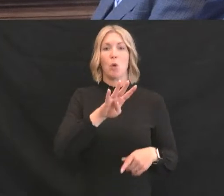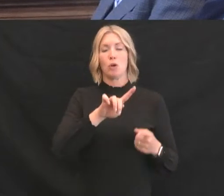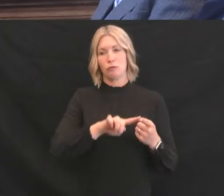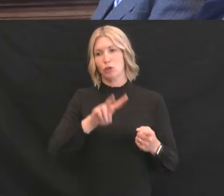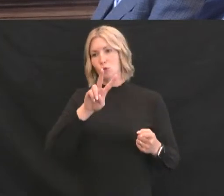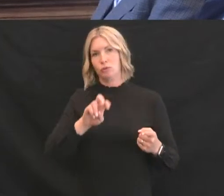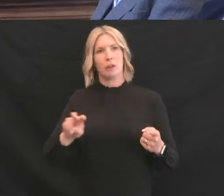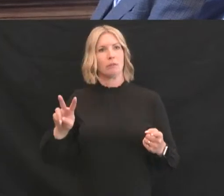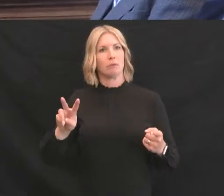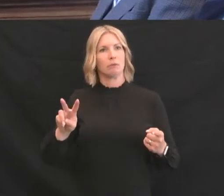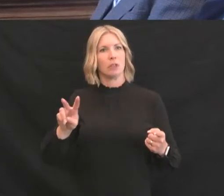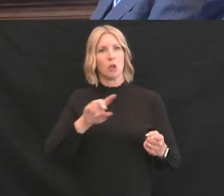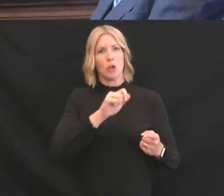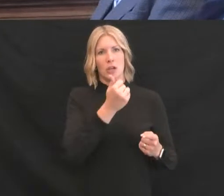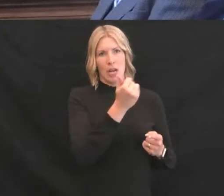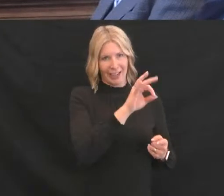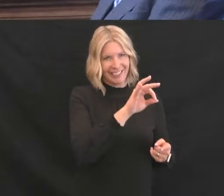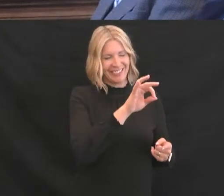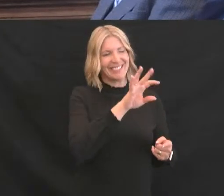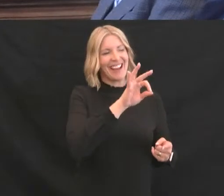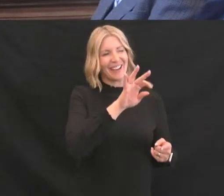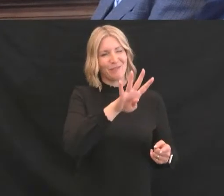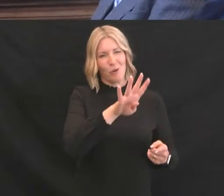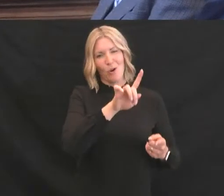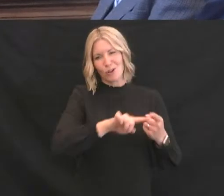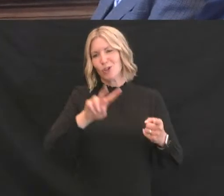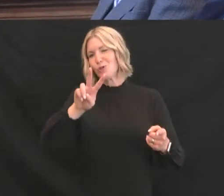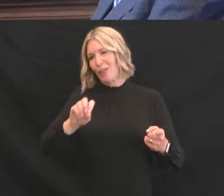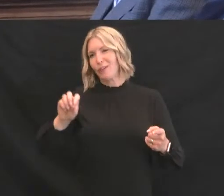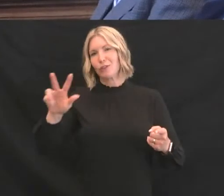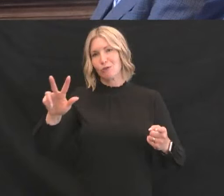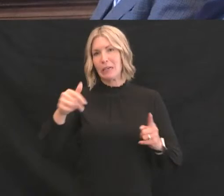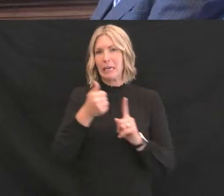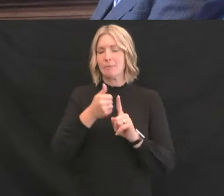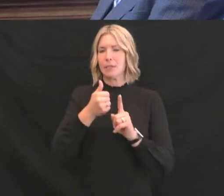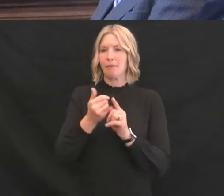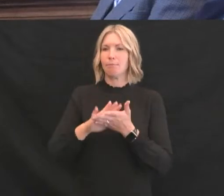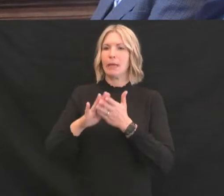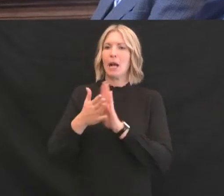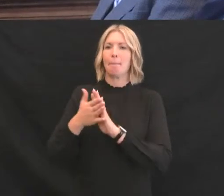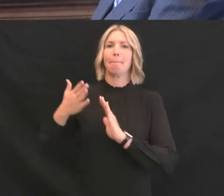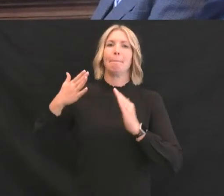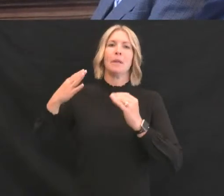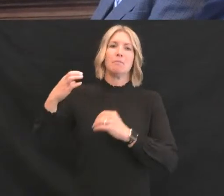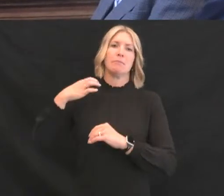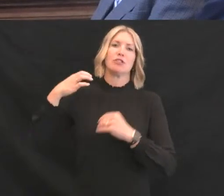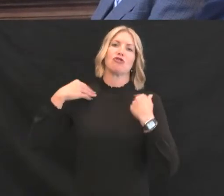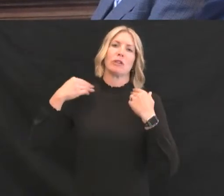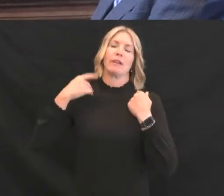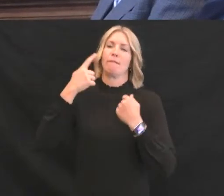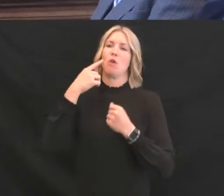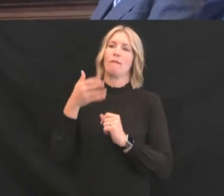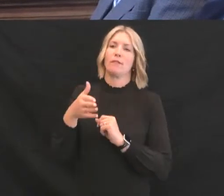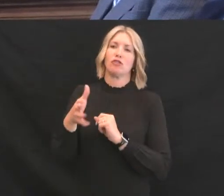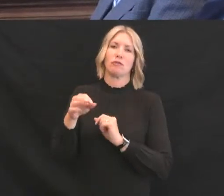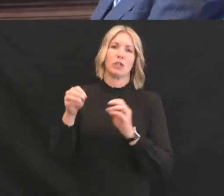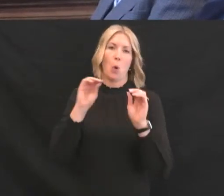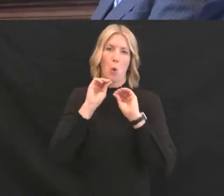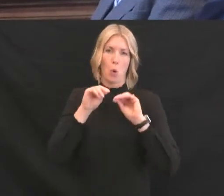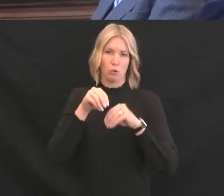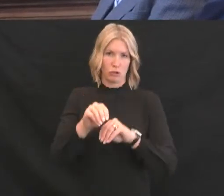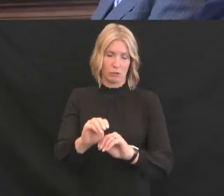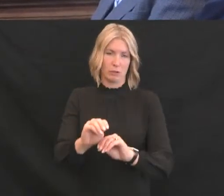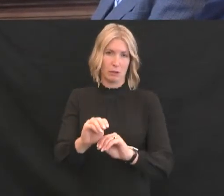the special advisor to the Minister of Fisheries and Oceans. To receive the Order of Newfoundland and